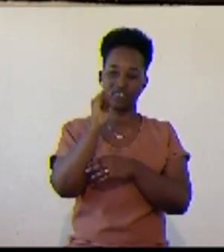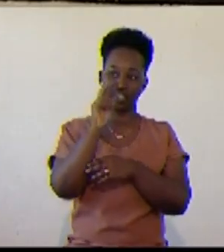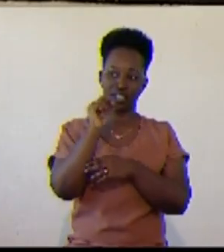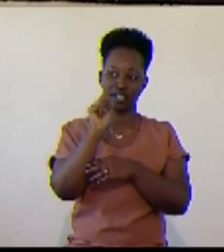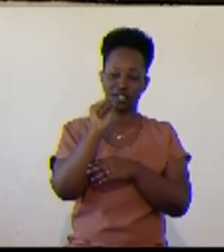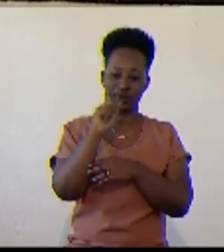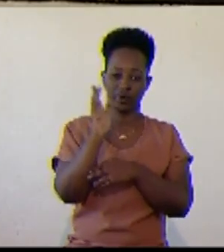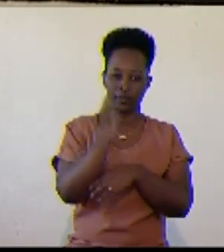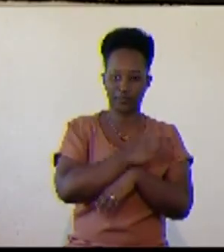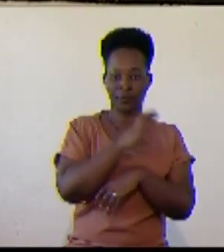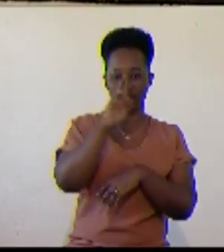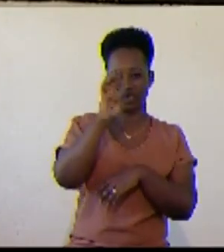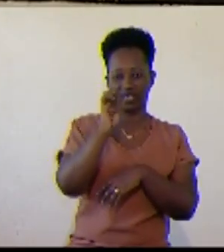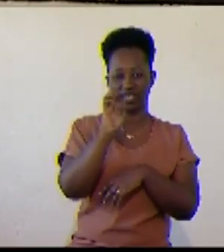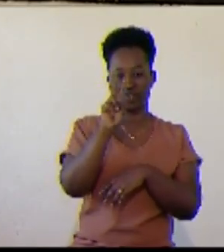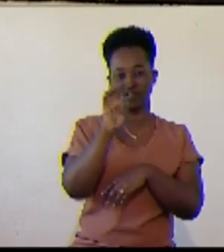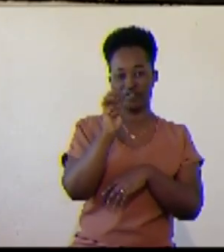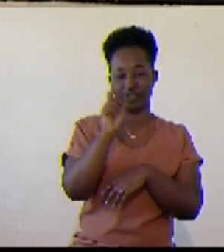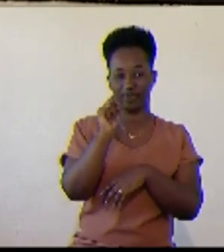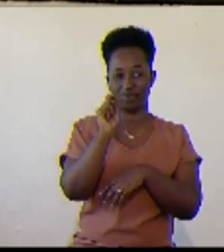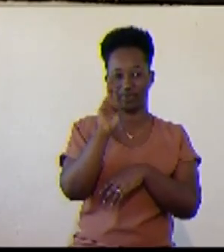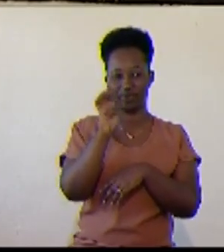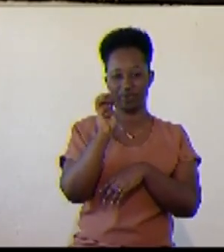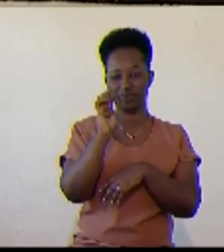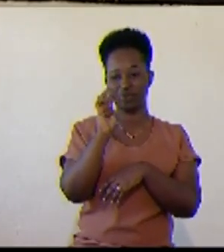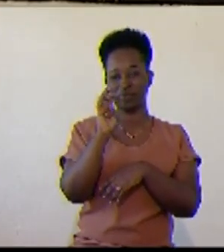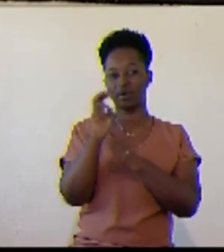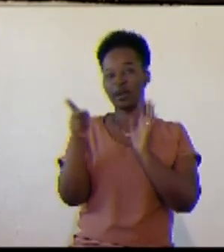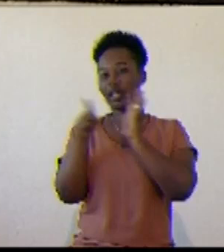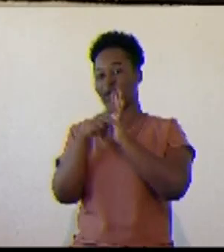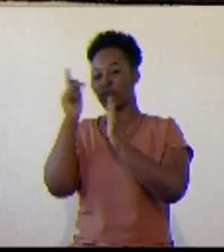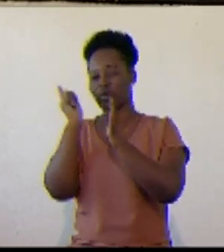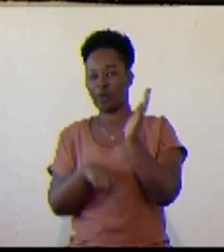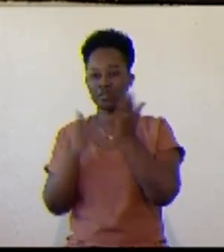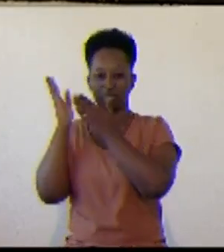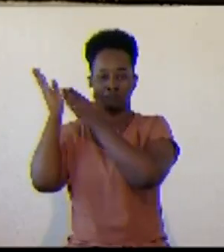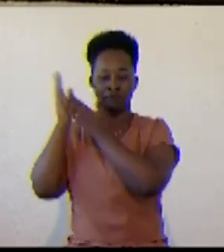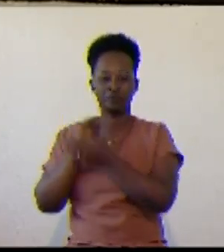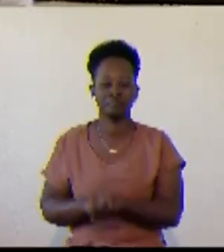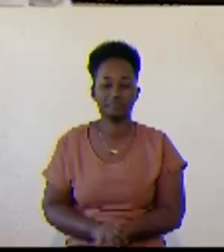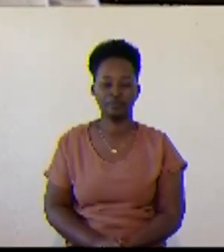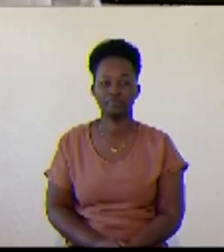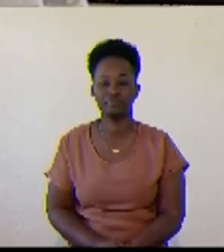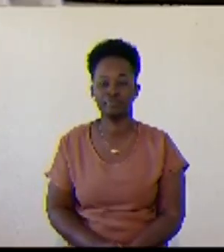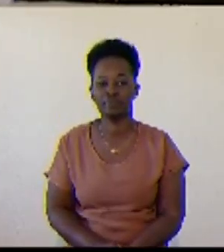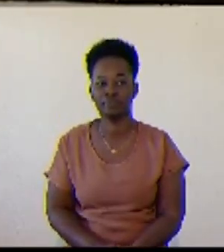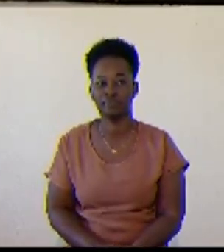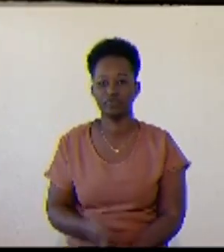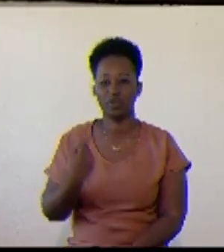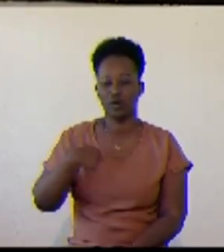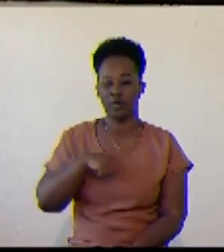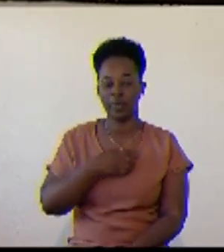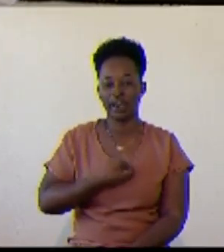We differentiate total revenue function with respect to output, which is equal to. So we have